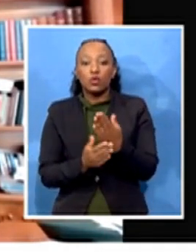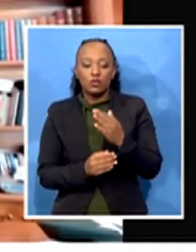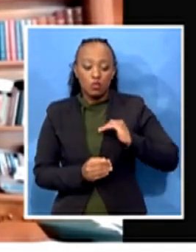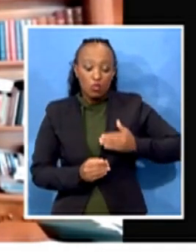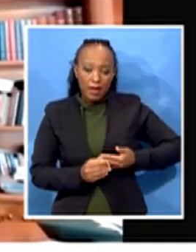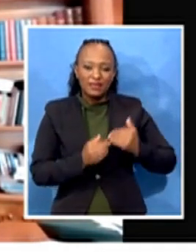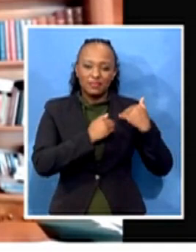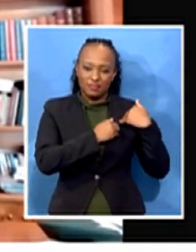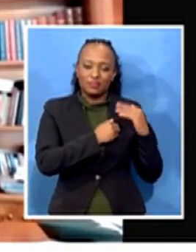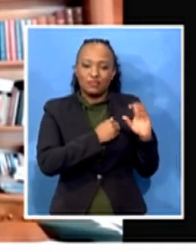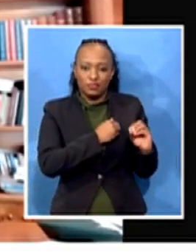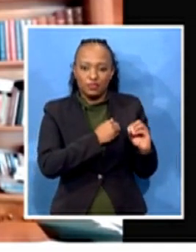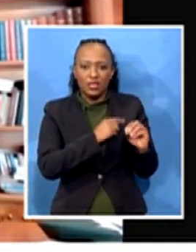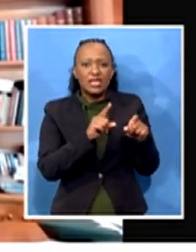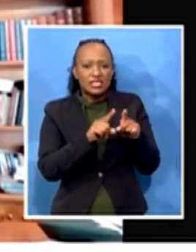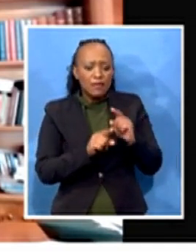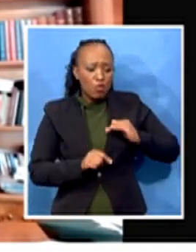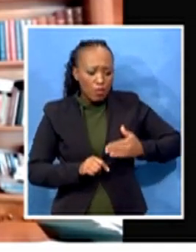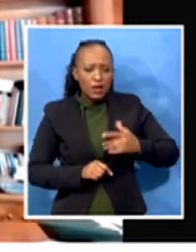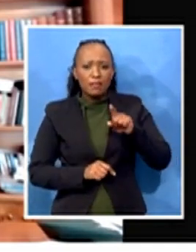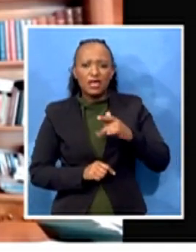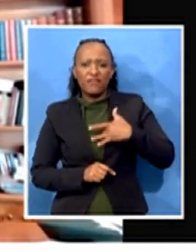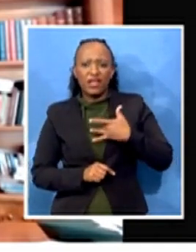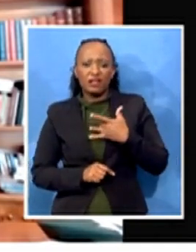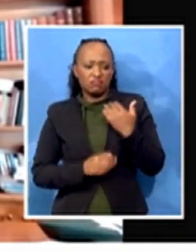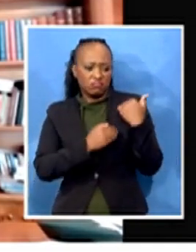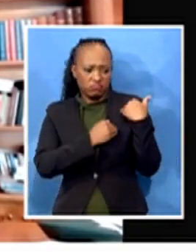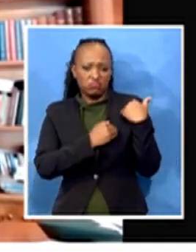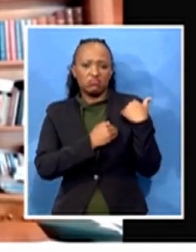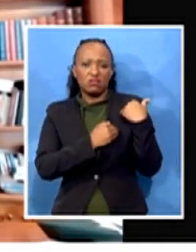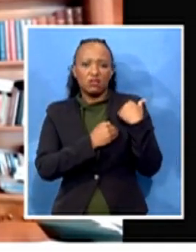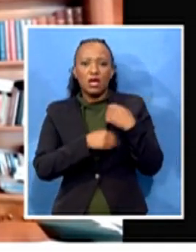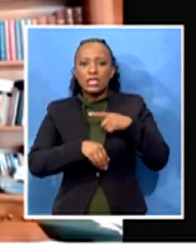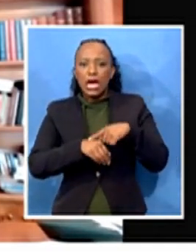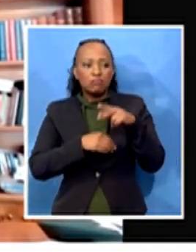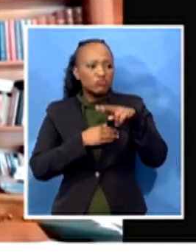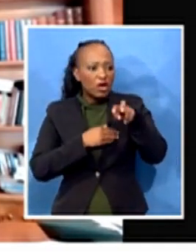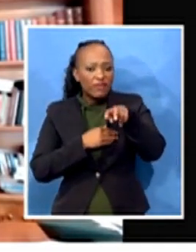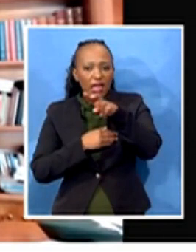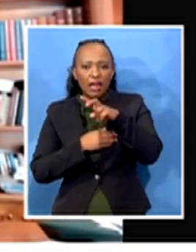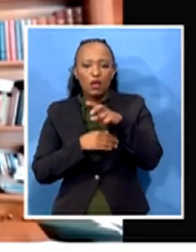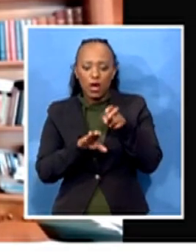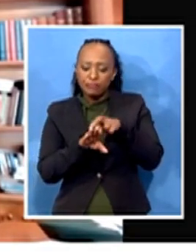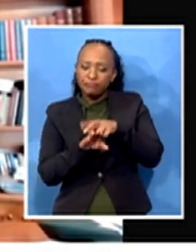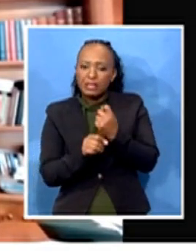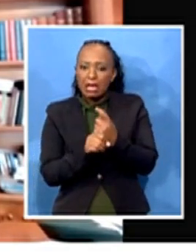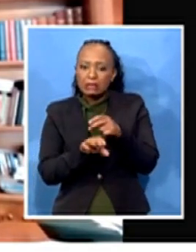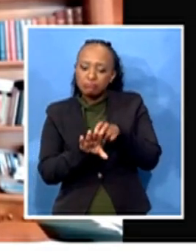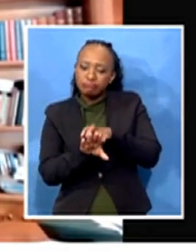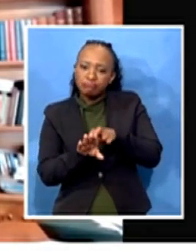safe when they are traveling by taxi, free of